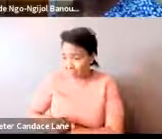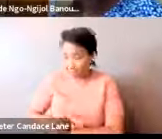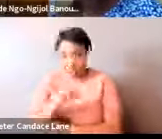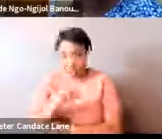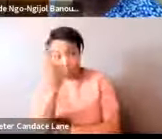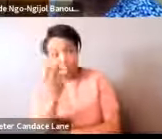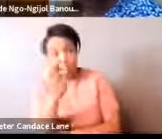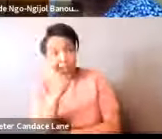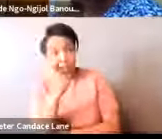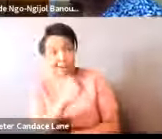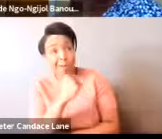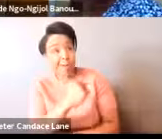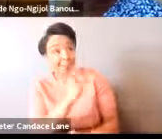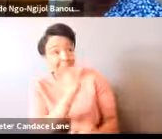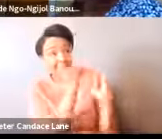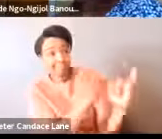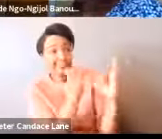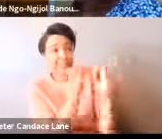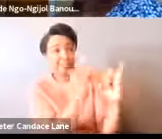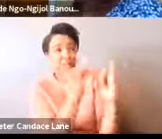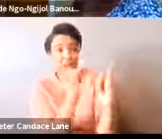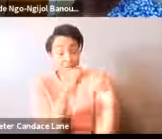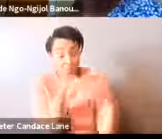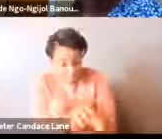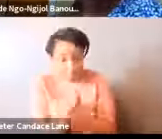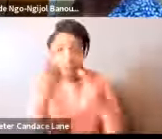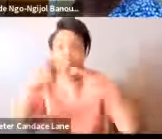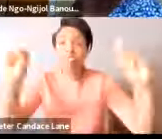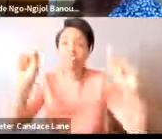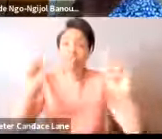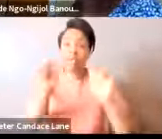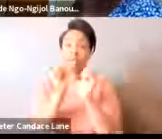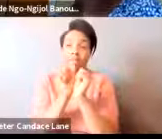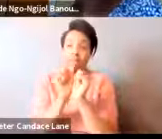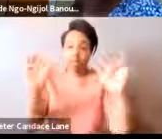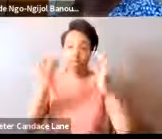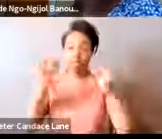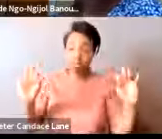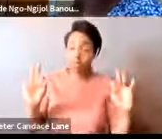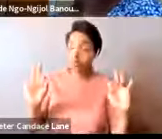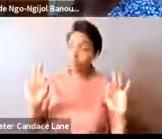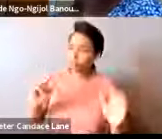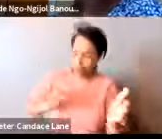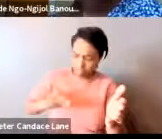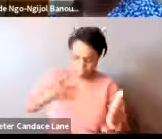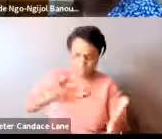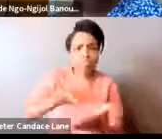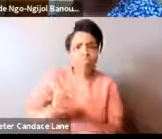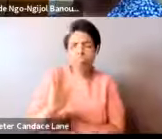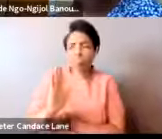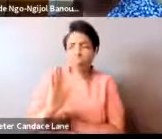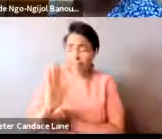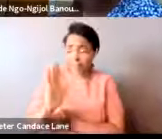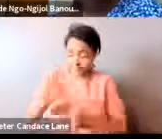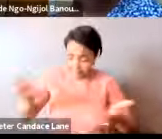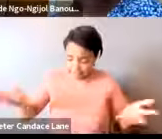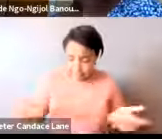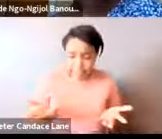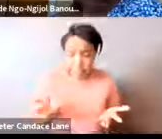brown girls like me, born free, born with the divine right to be on this planet, to be